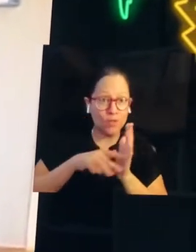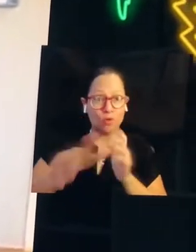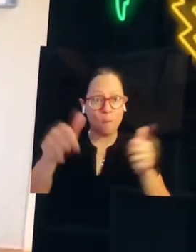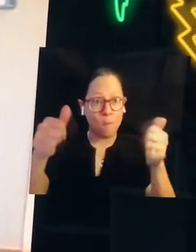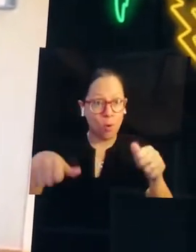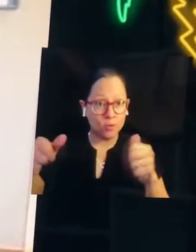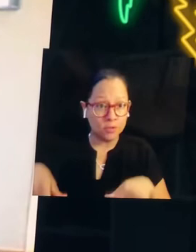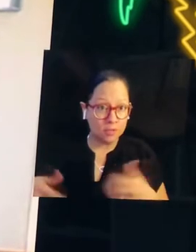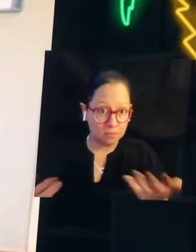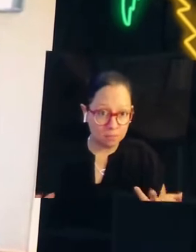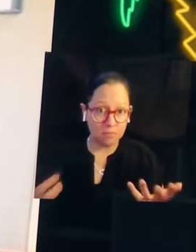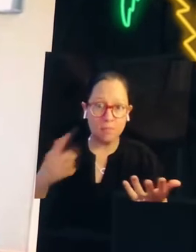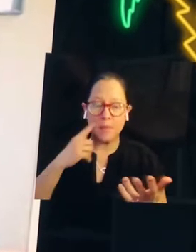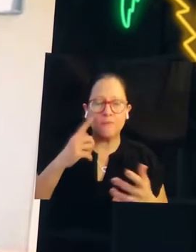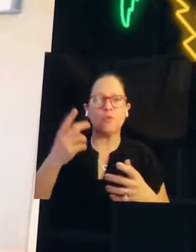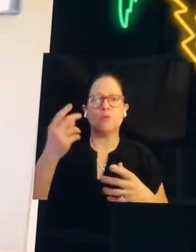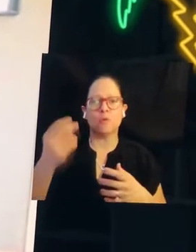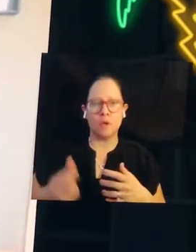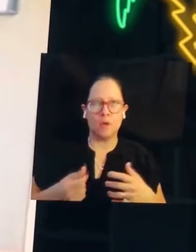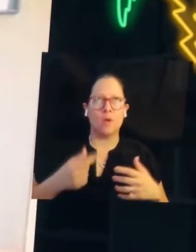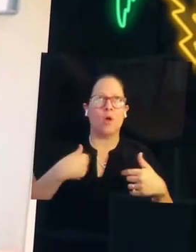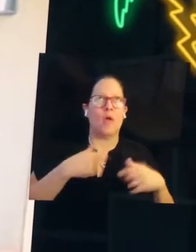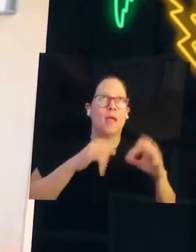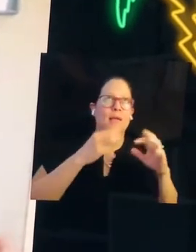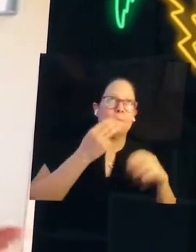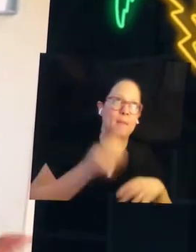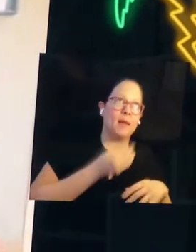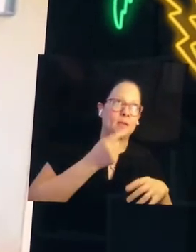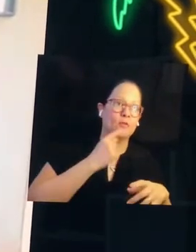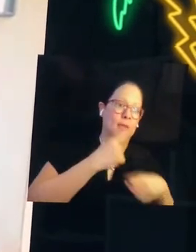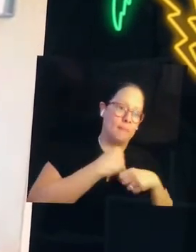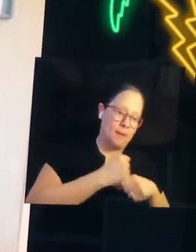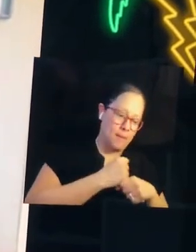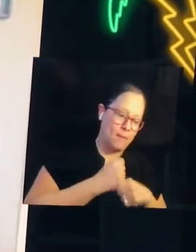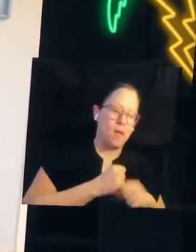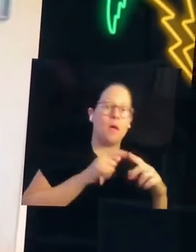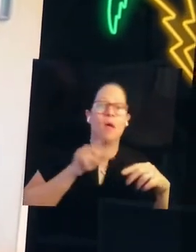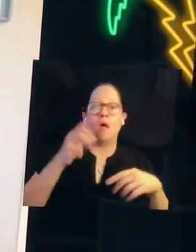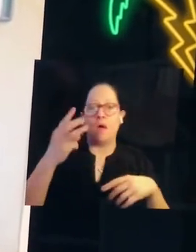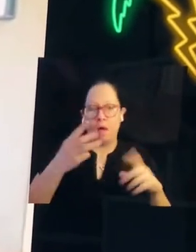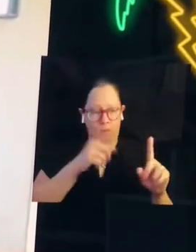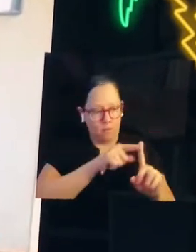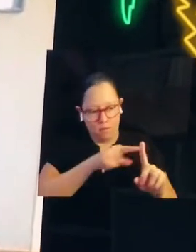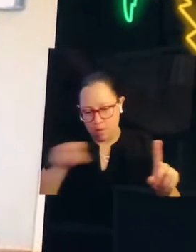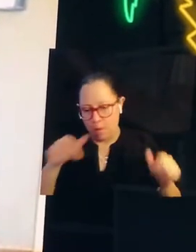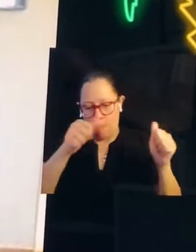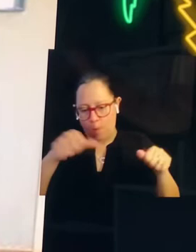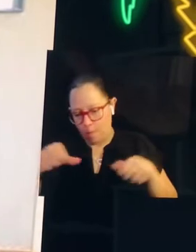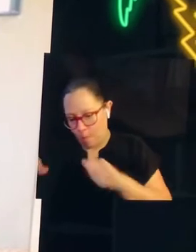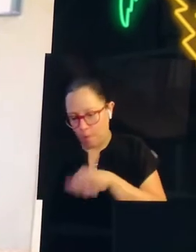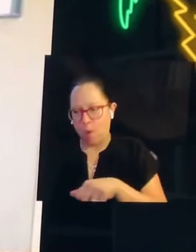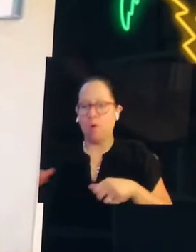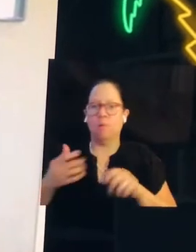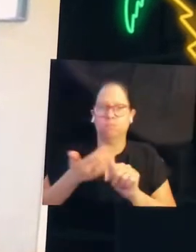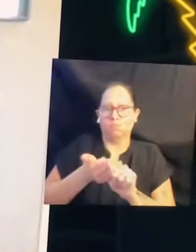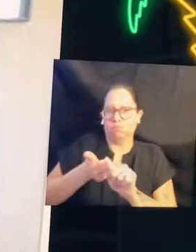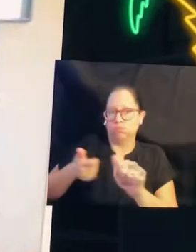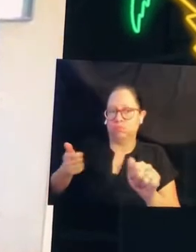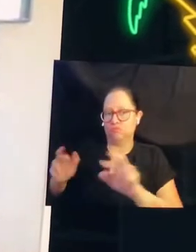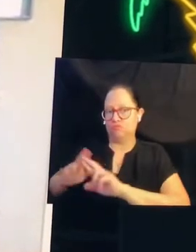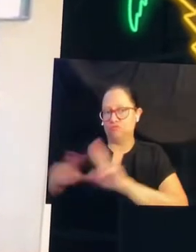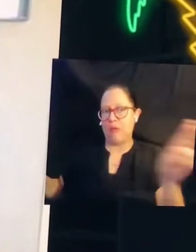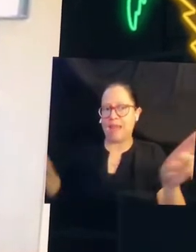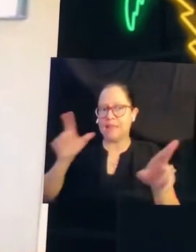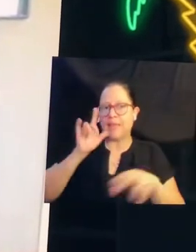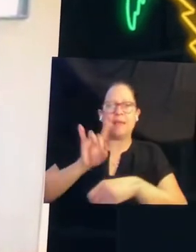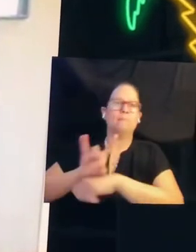a cadence and a brand reputation, that's when you start getting people interested in you and interested in following